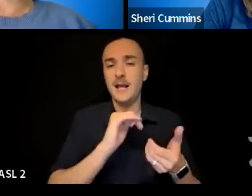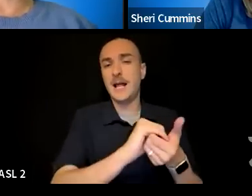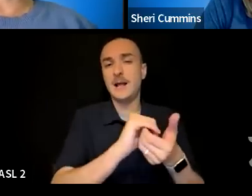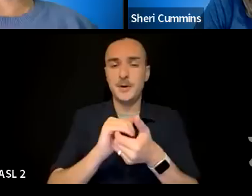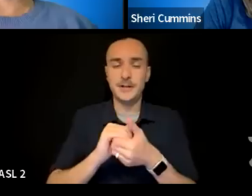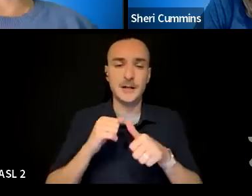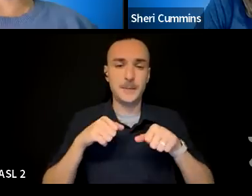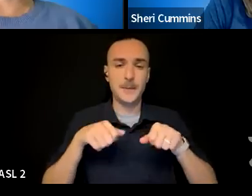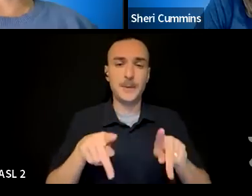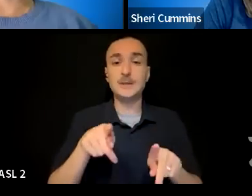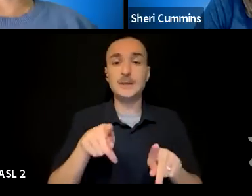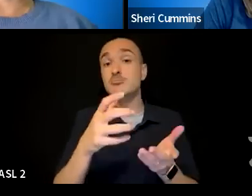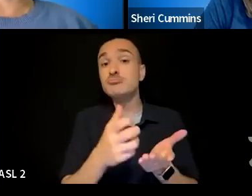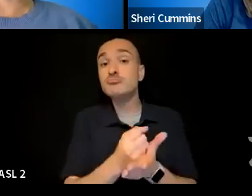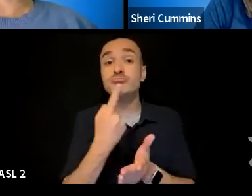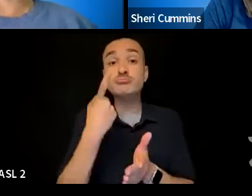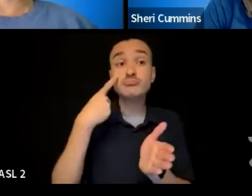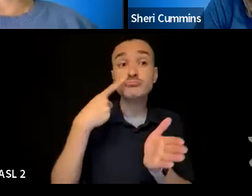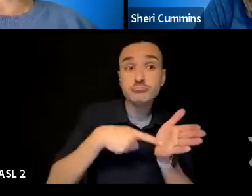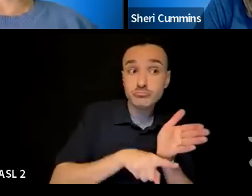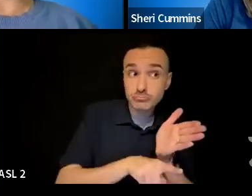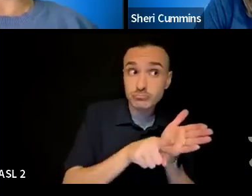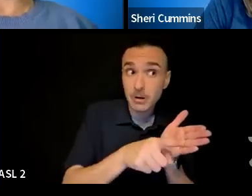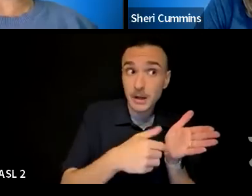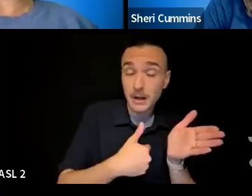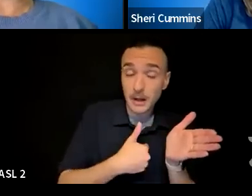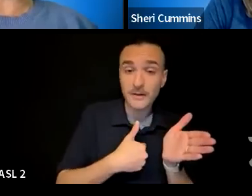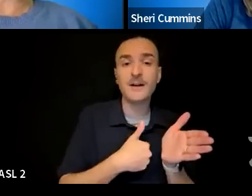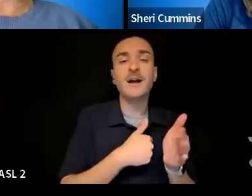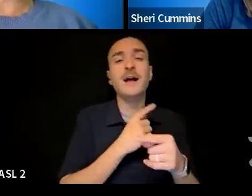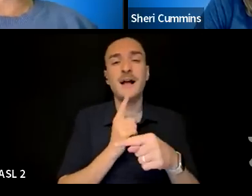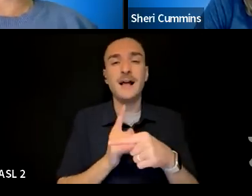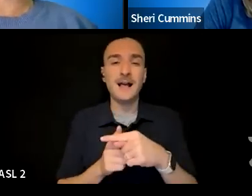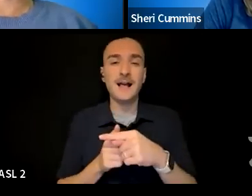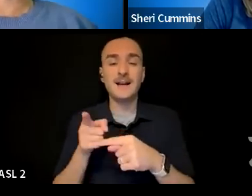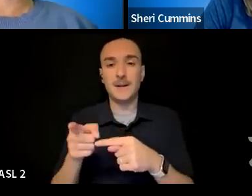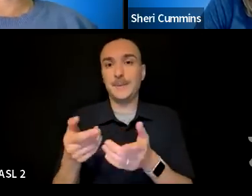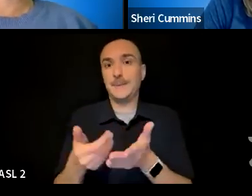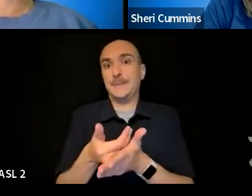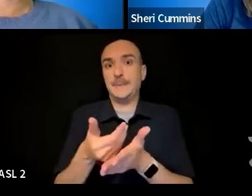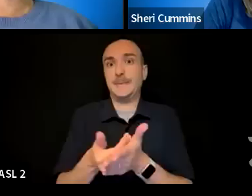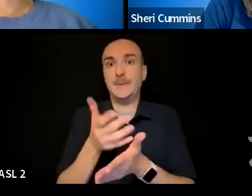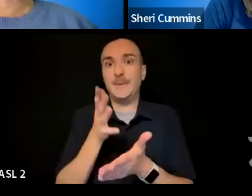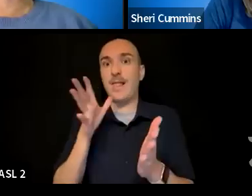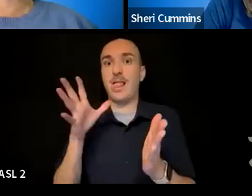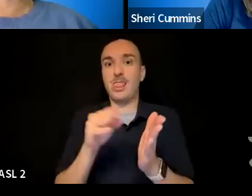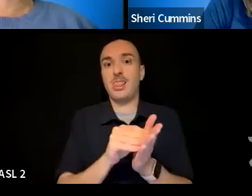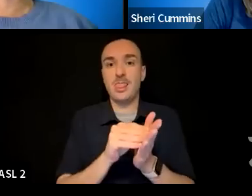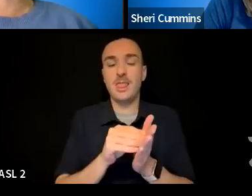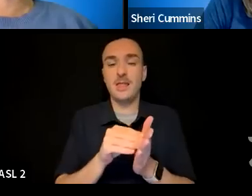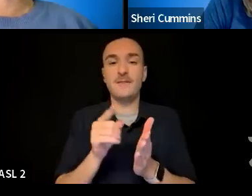those opportunities to help curate that. But we also have that great enhancement that's coming to our search page.